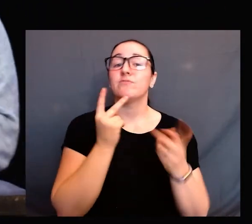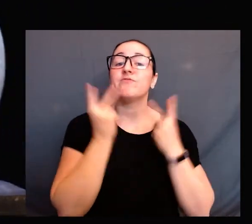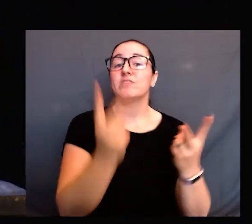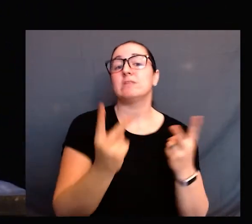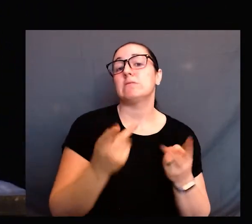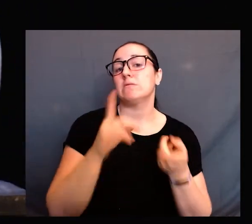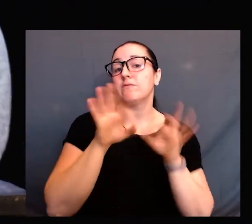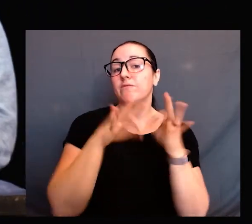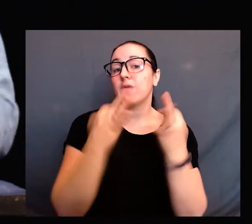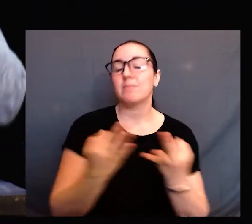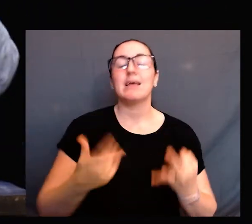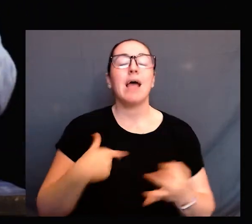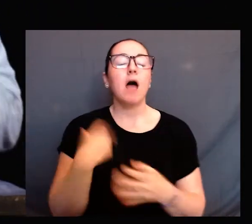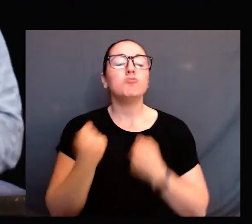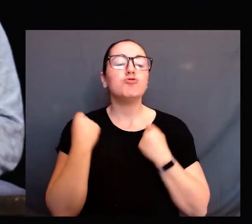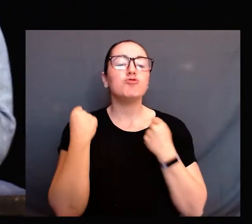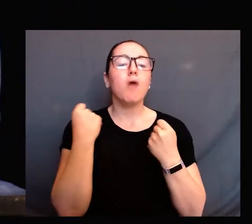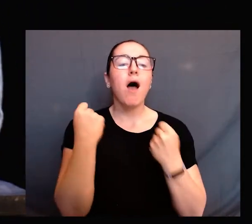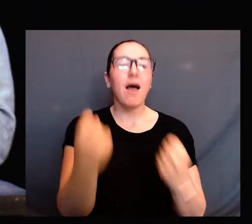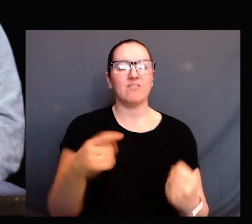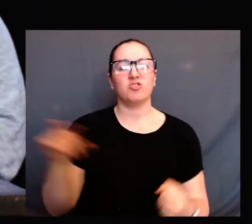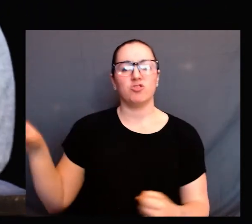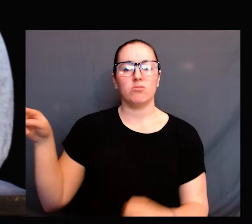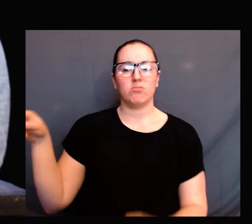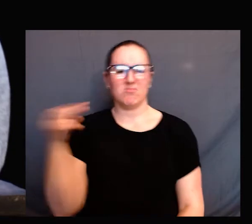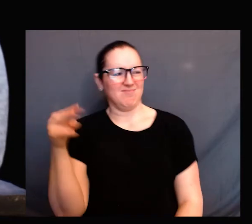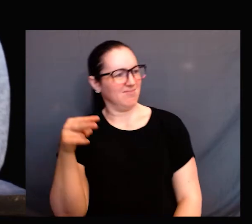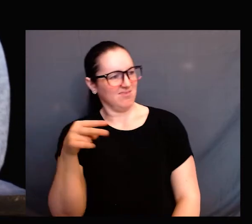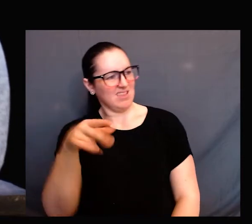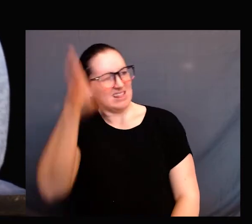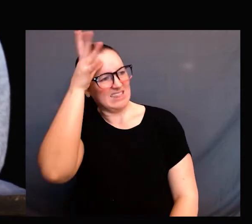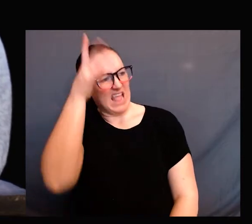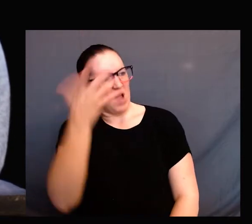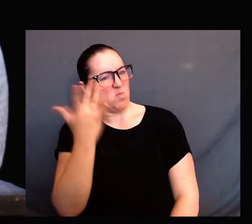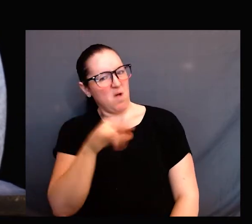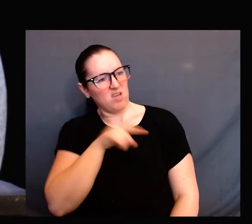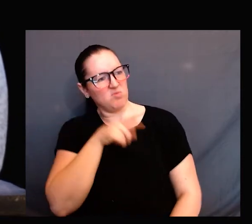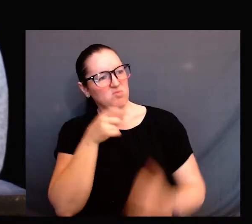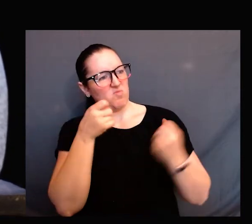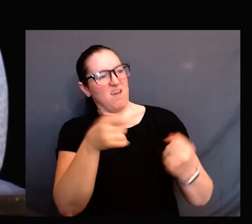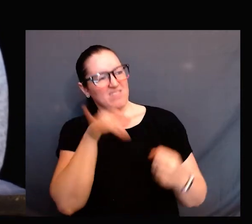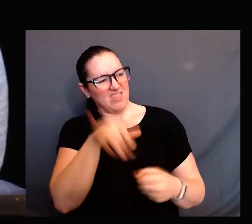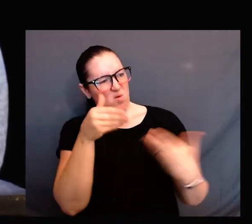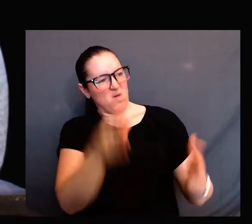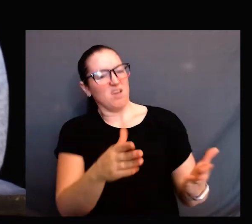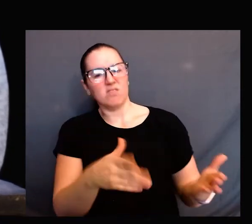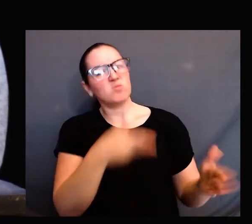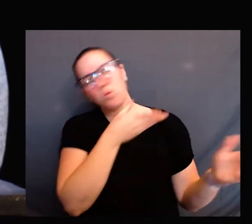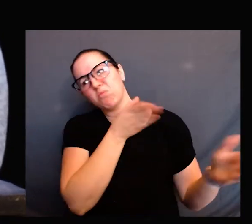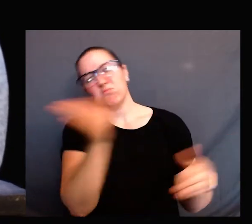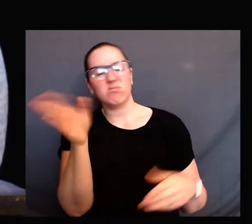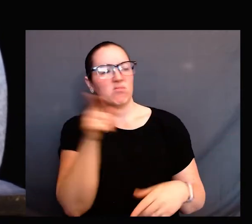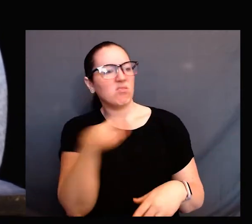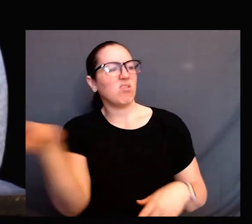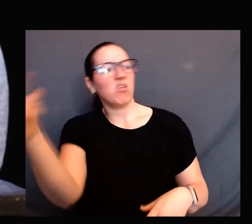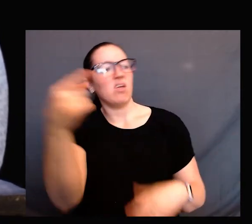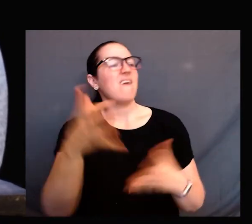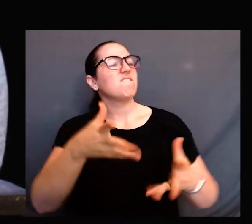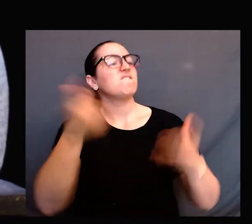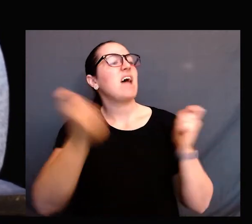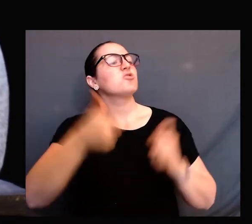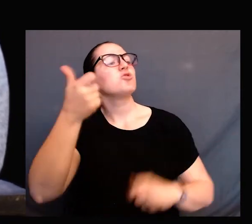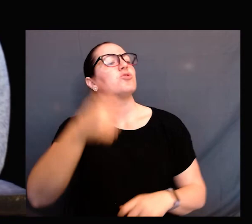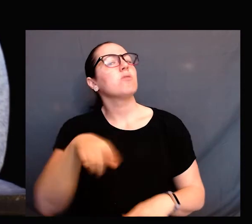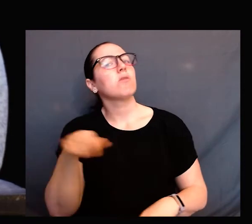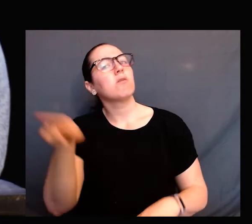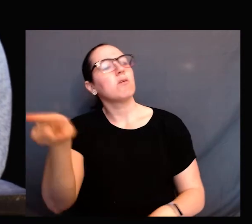and we'll get in the car together, and inevitably I'll start driving and she'll look at me and say, Dad, why are you going this way? Dad, why don't you go the other way? The other